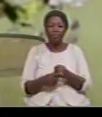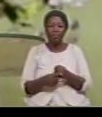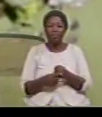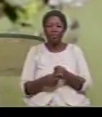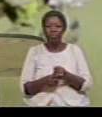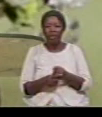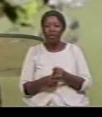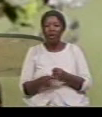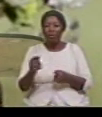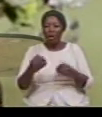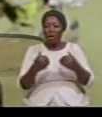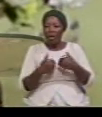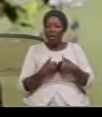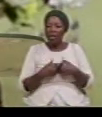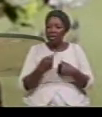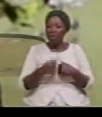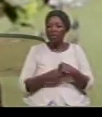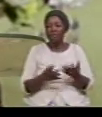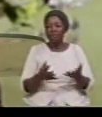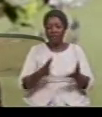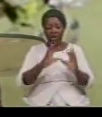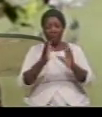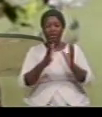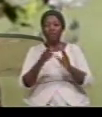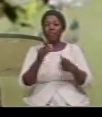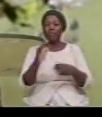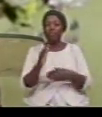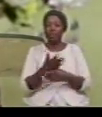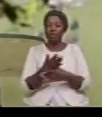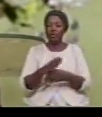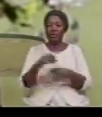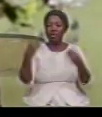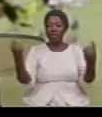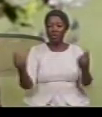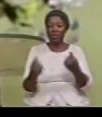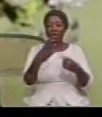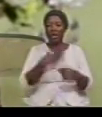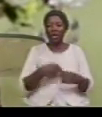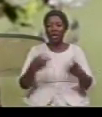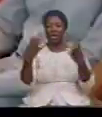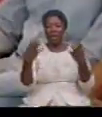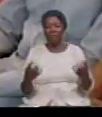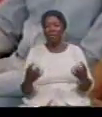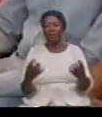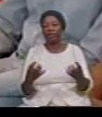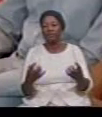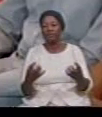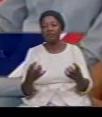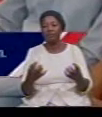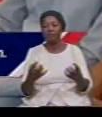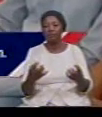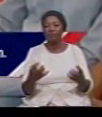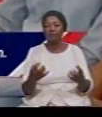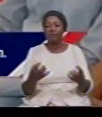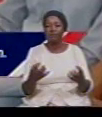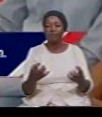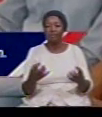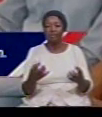Can we point out those similarities between sin and leprosy? Any member of the choir?